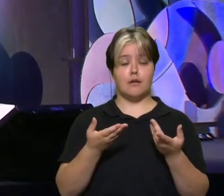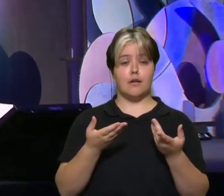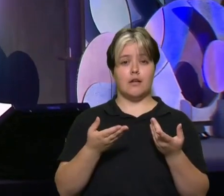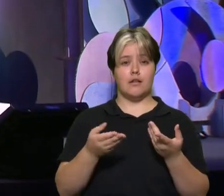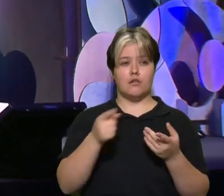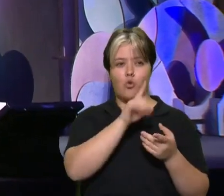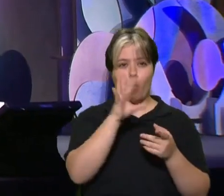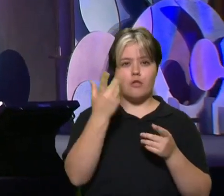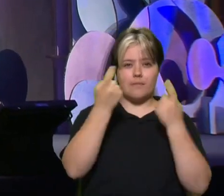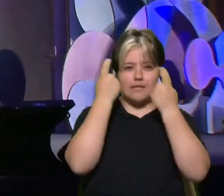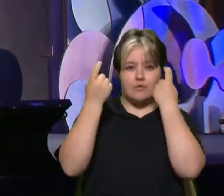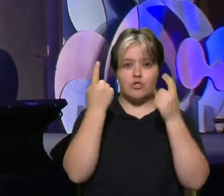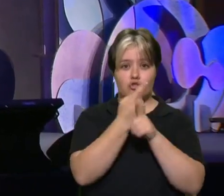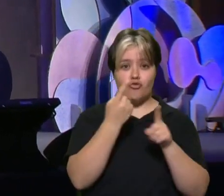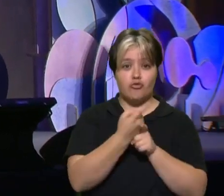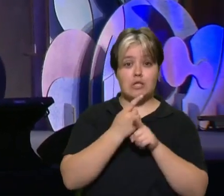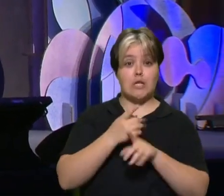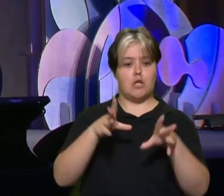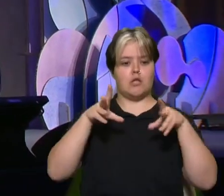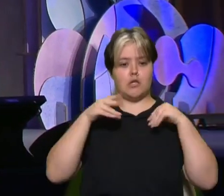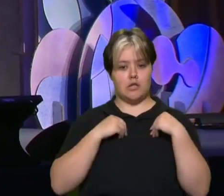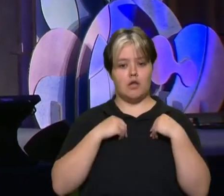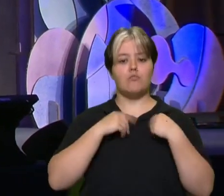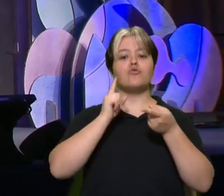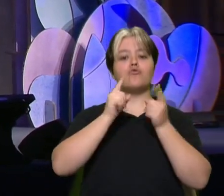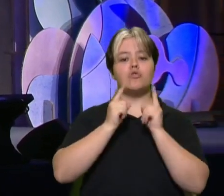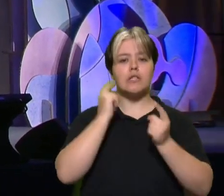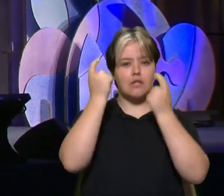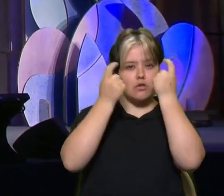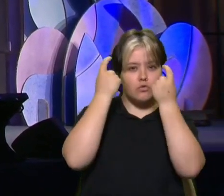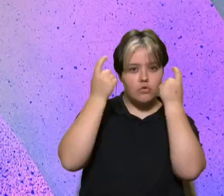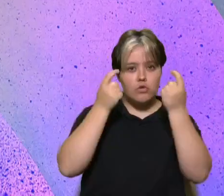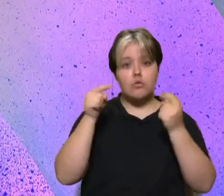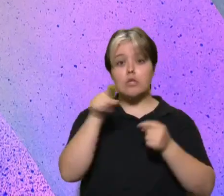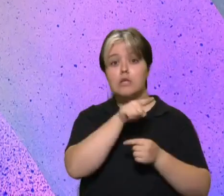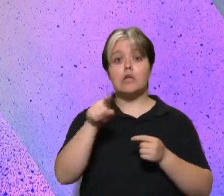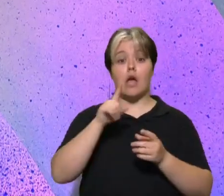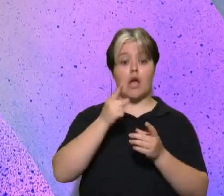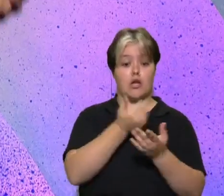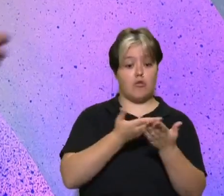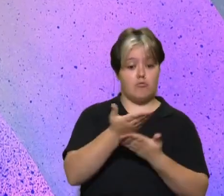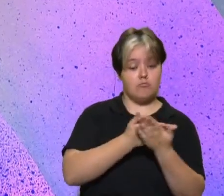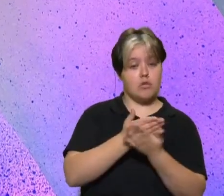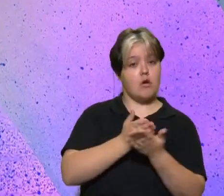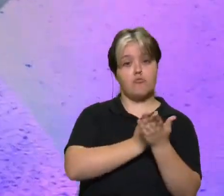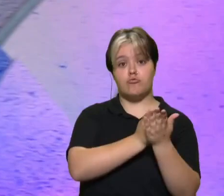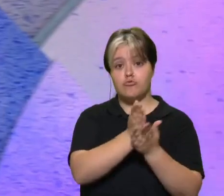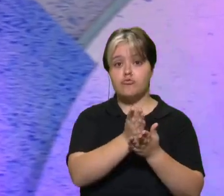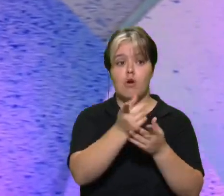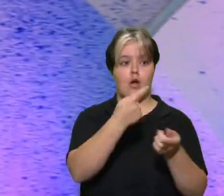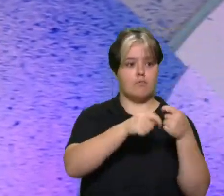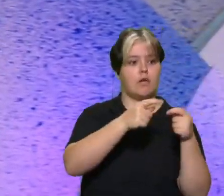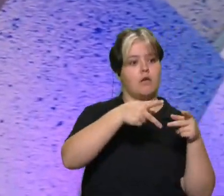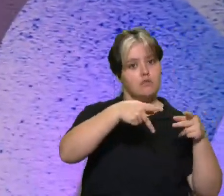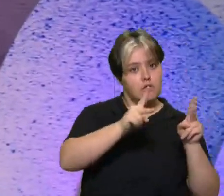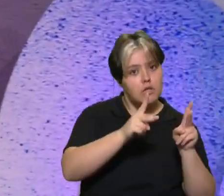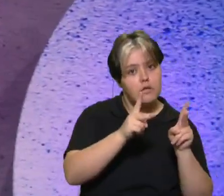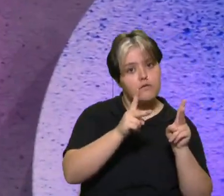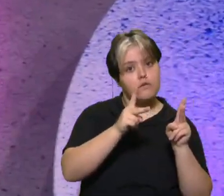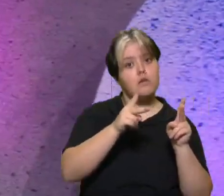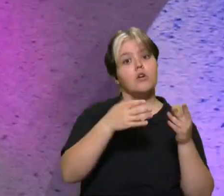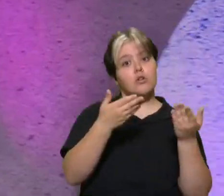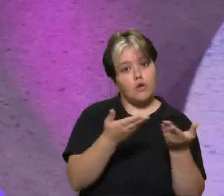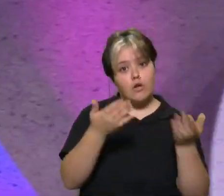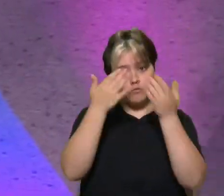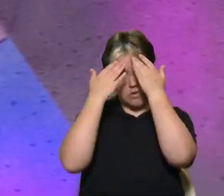admit with this reasoning that the economy is developing, free market, in democratic regimes with